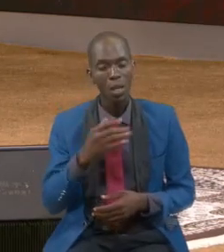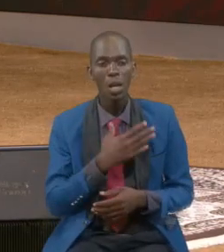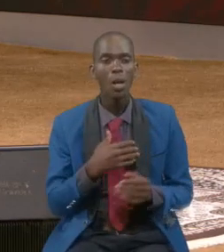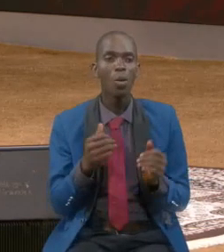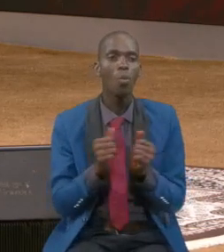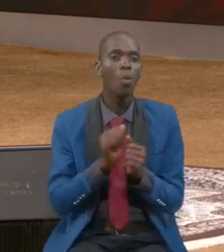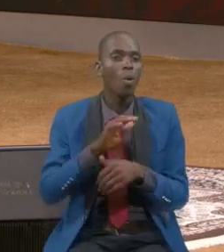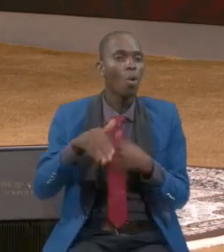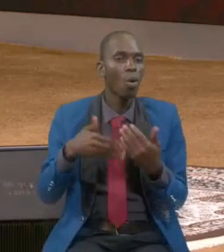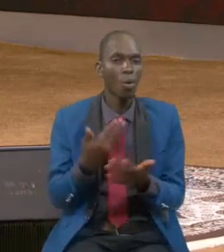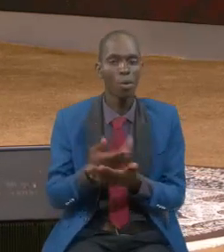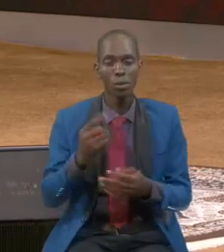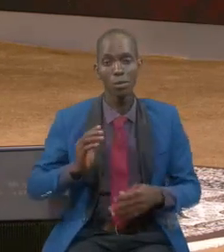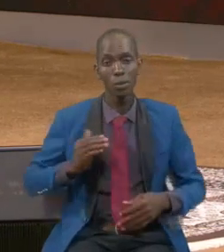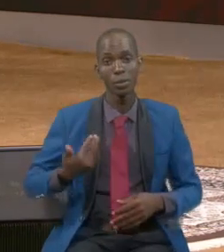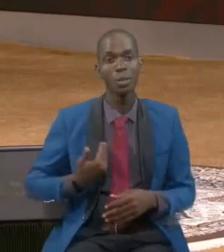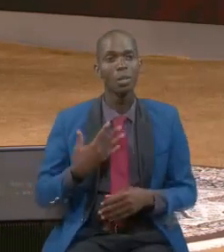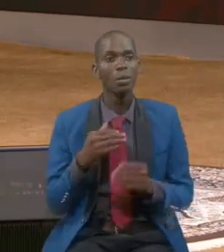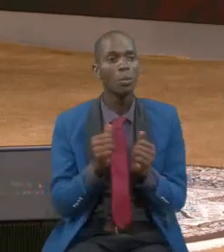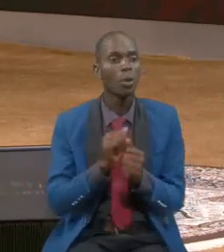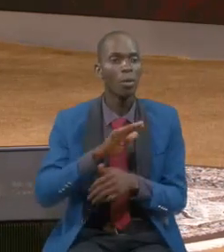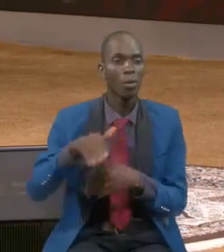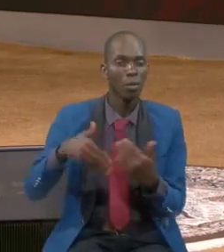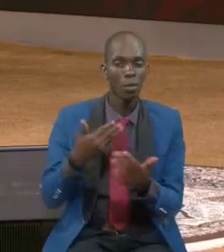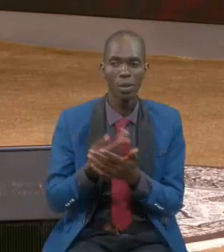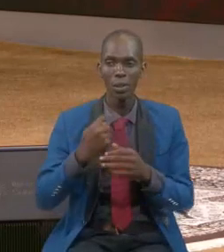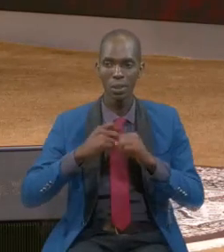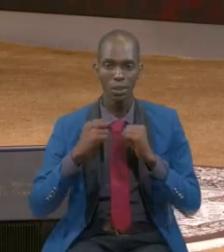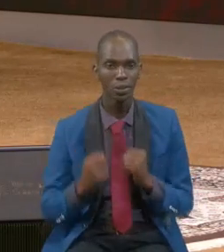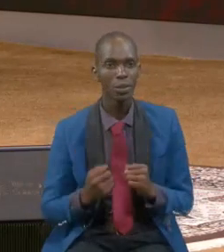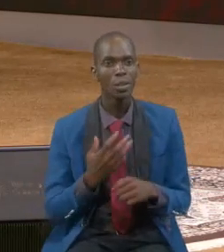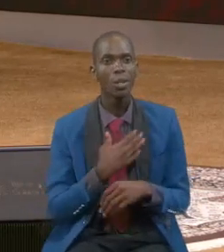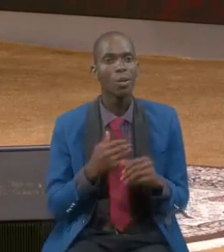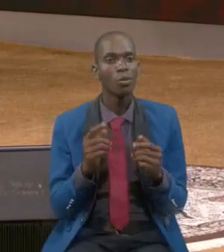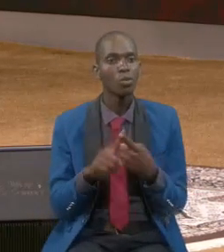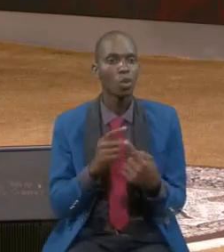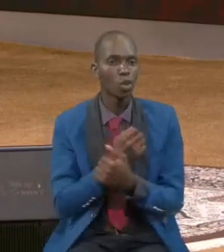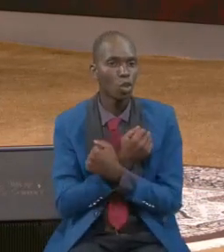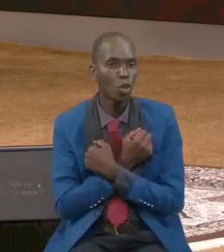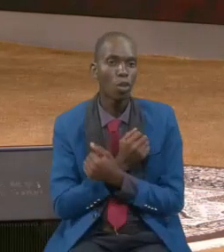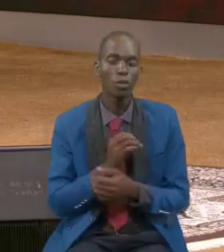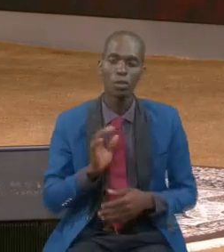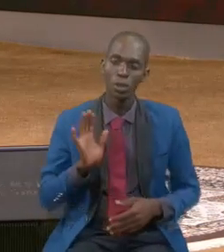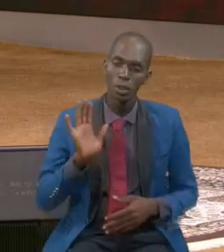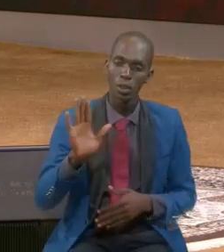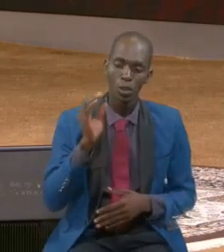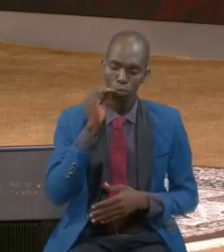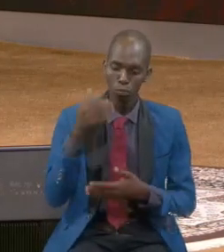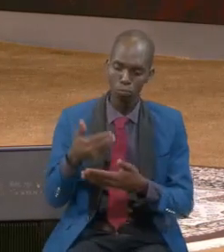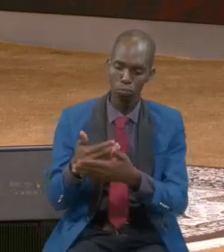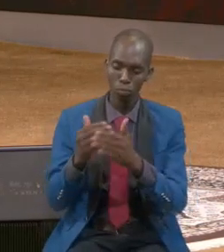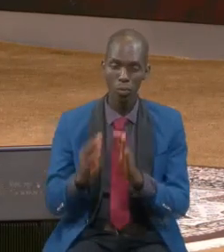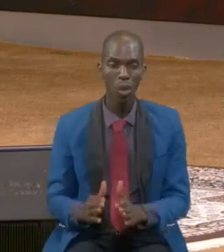all the soul I with all the strength and to love his neighbor